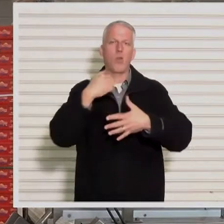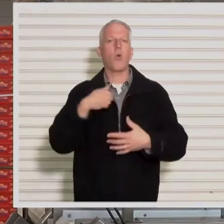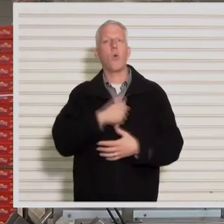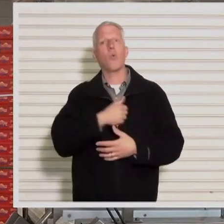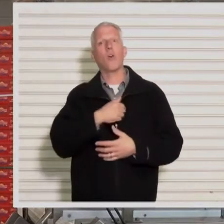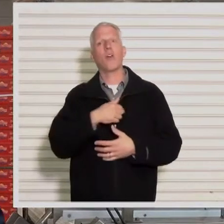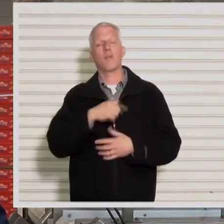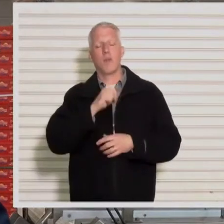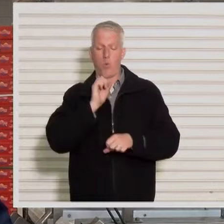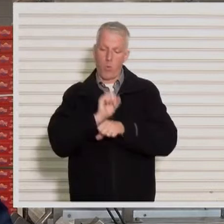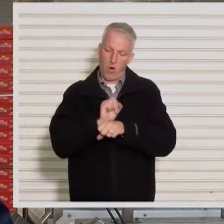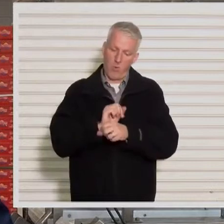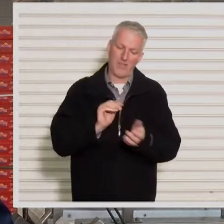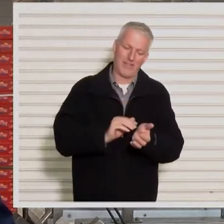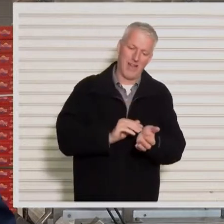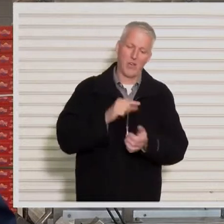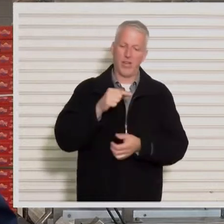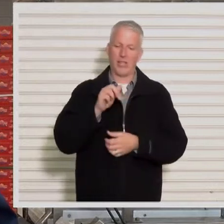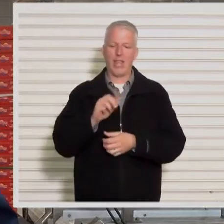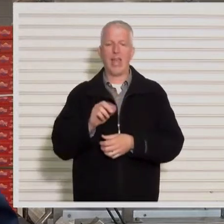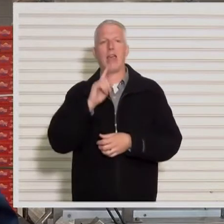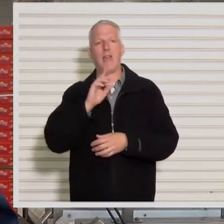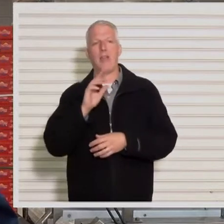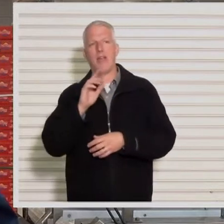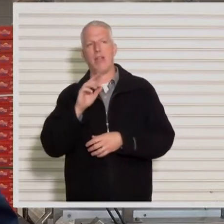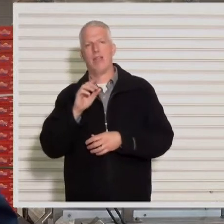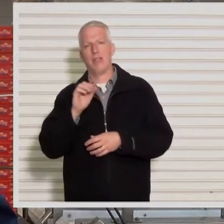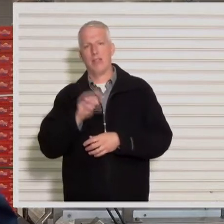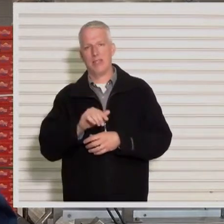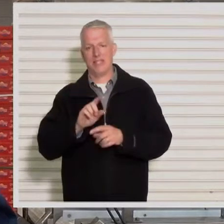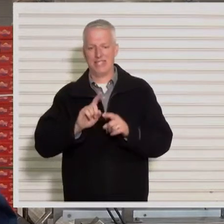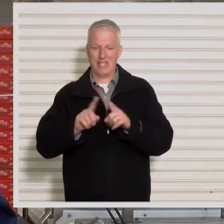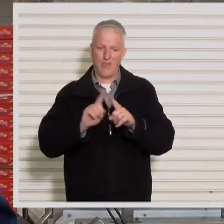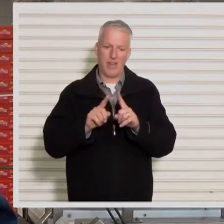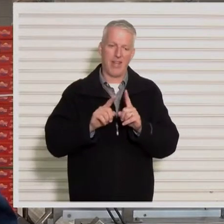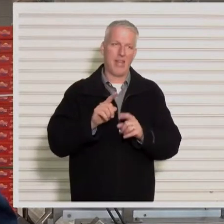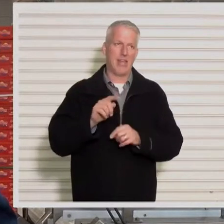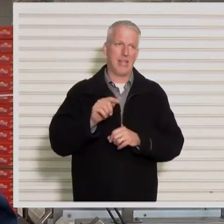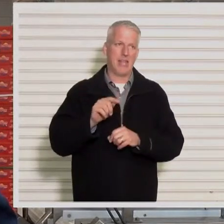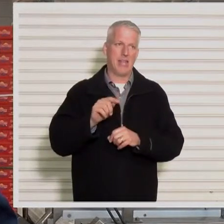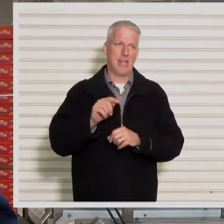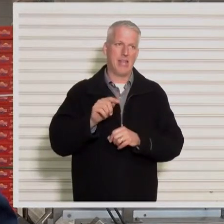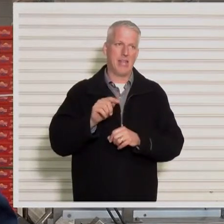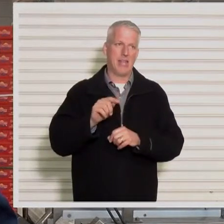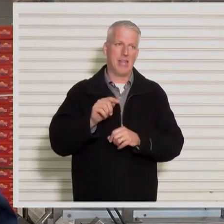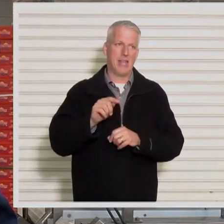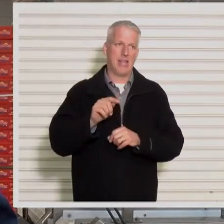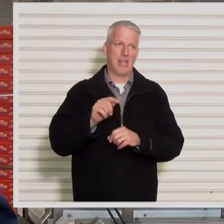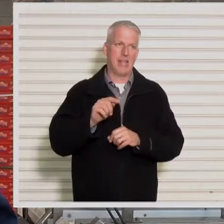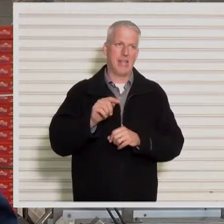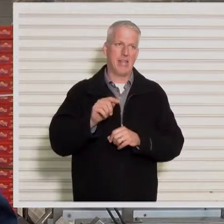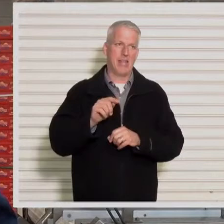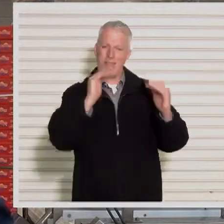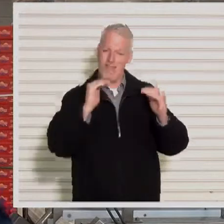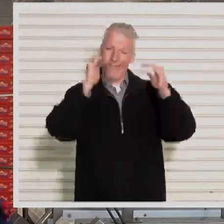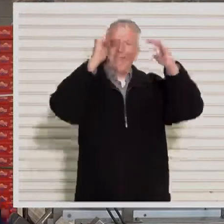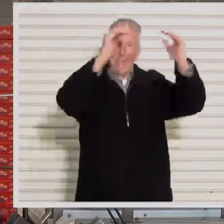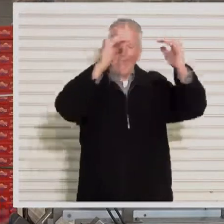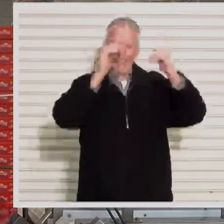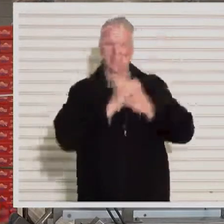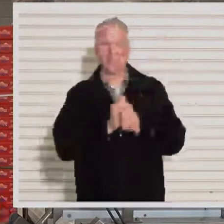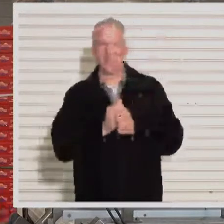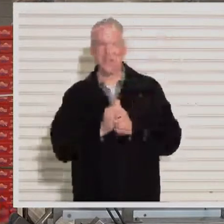working with Dr. Galley and with Ana Matos Santos through the kitchen cabinet to advance that effort.